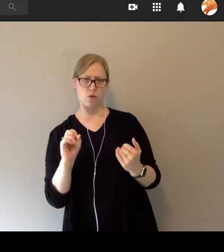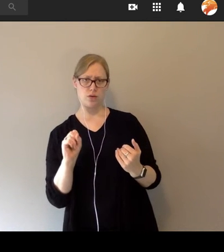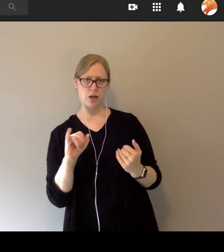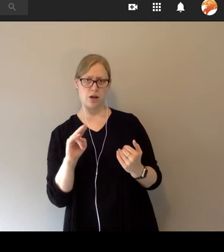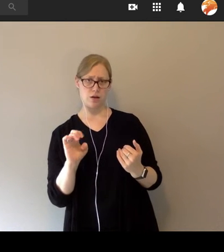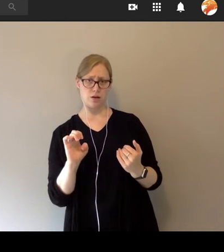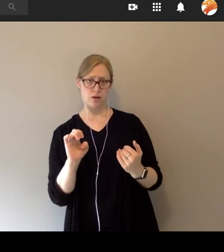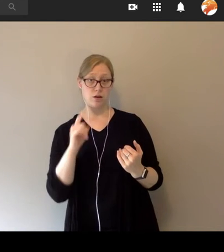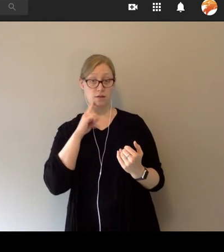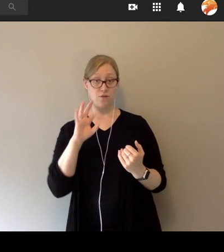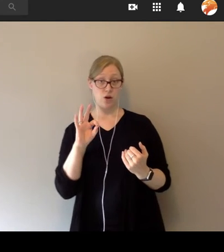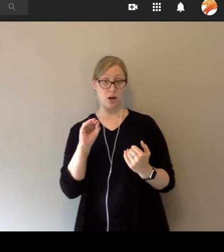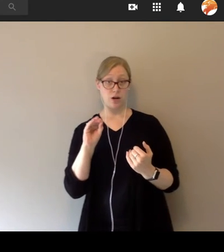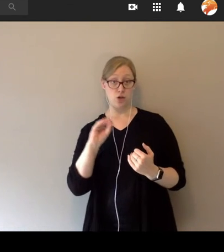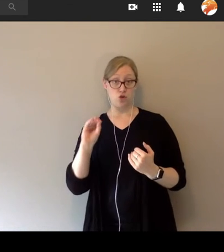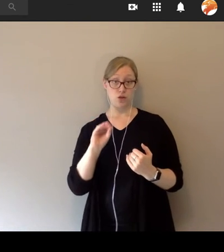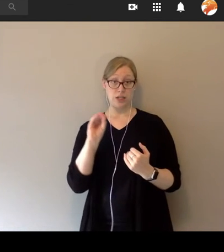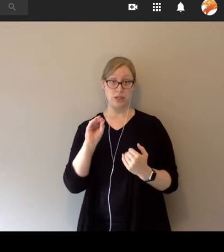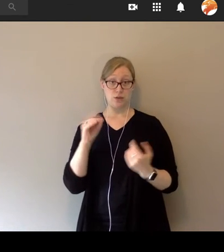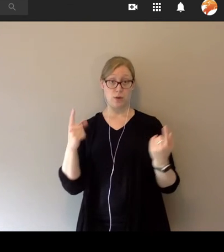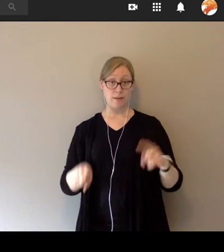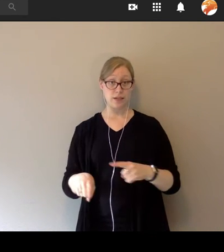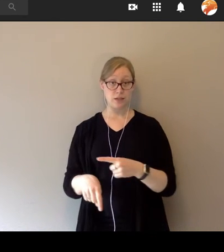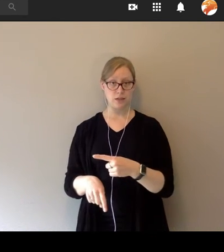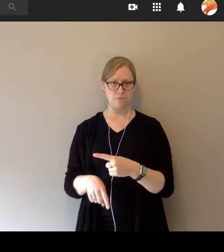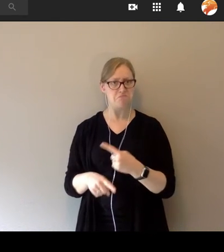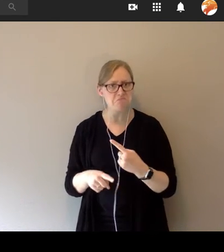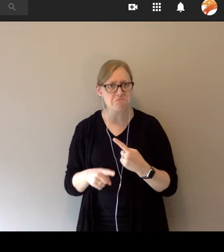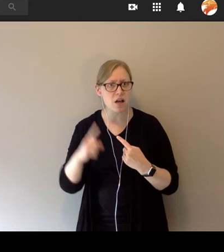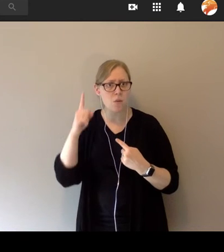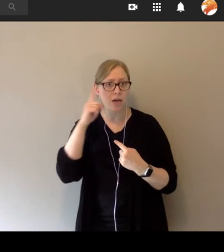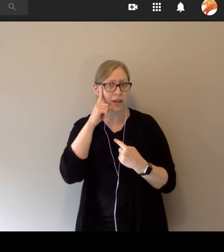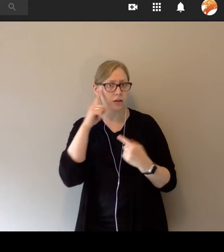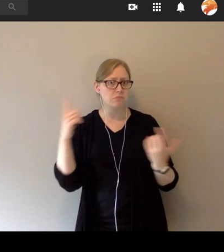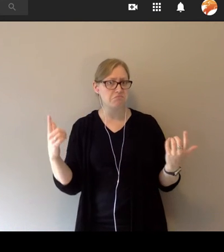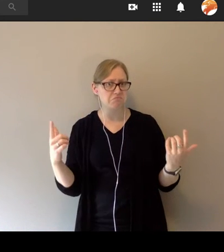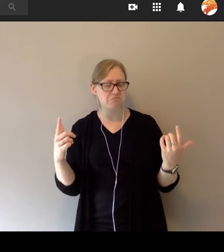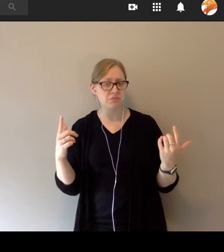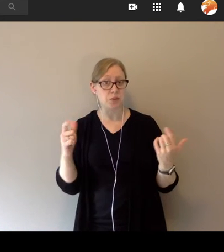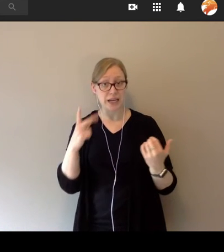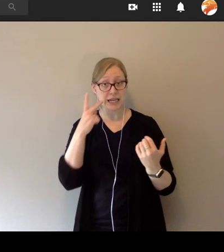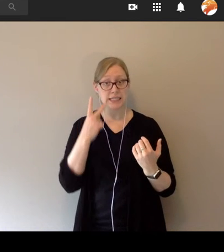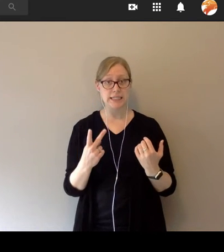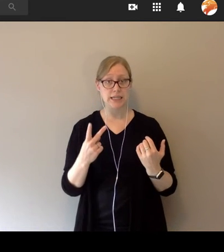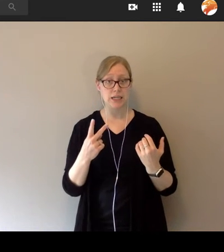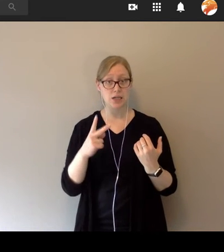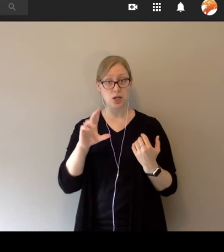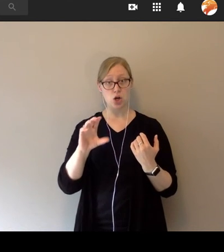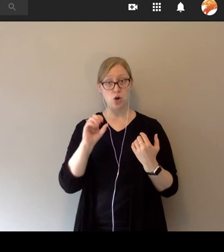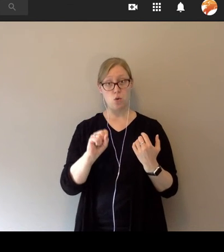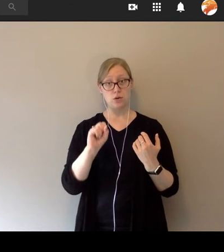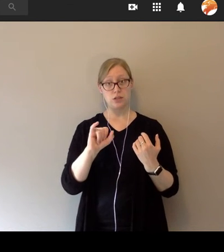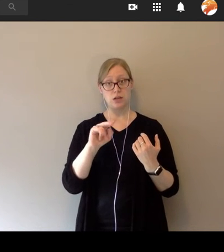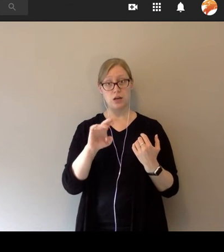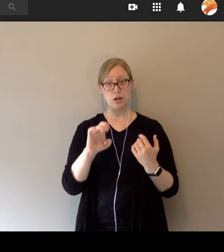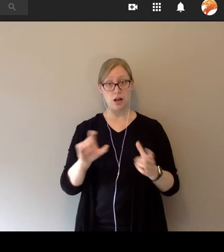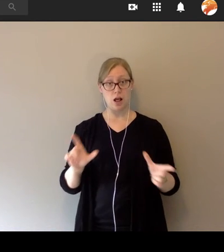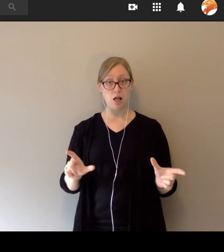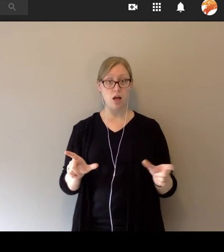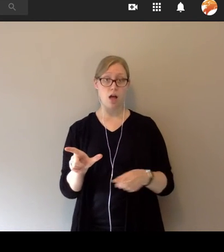cosine of 90 degrees? Well, let's think. So we can see, we said the cosine was getting smaller because